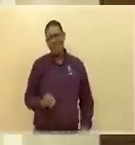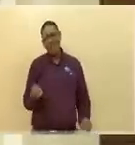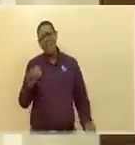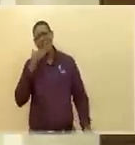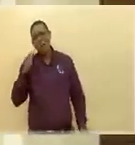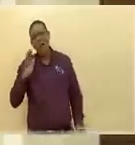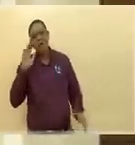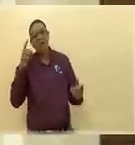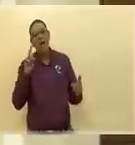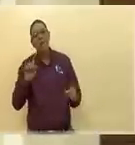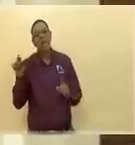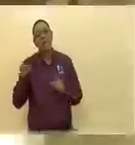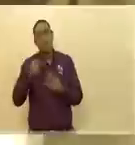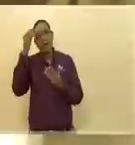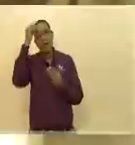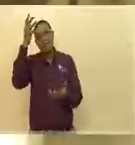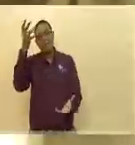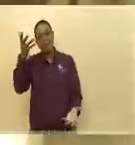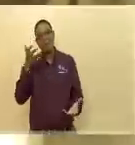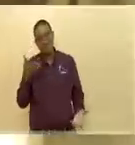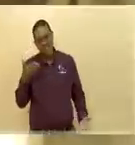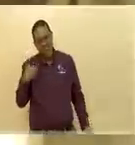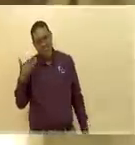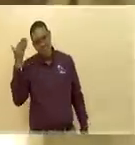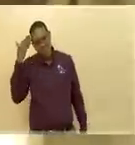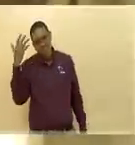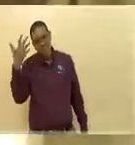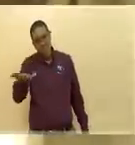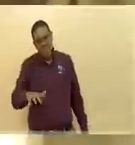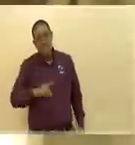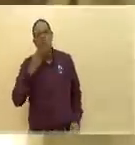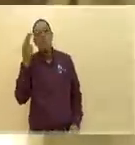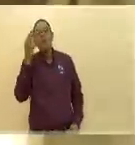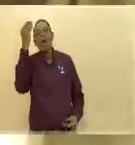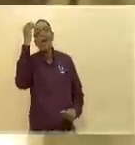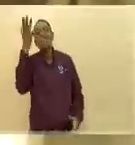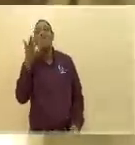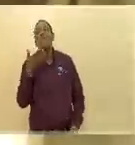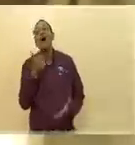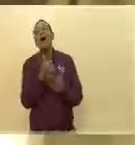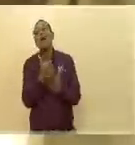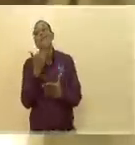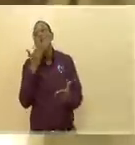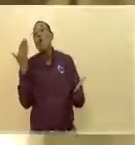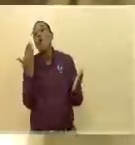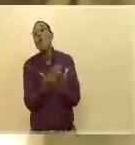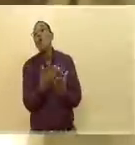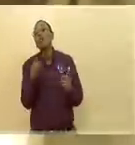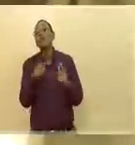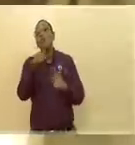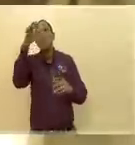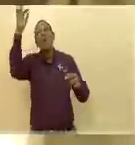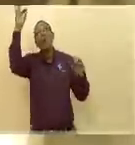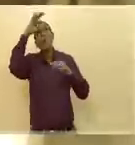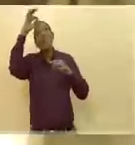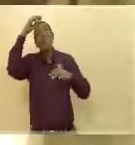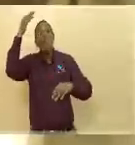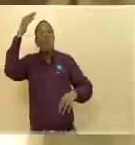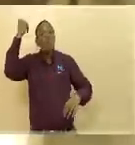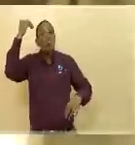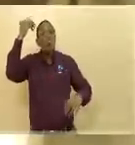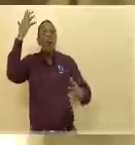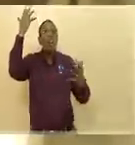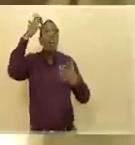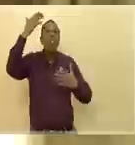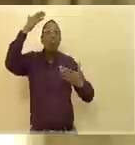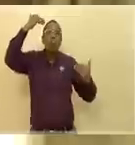more, right? We will use information for good. It is when we are ignorant and in the dark that